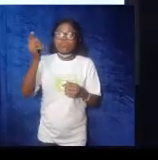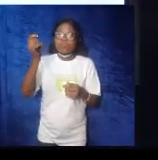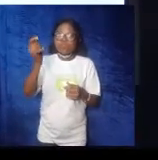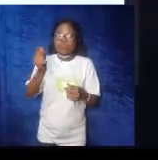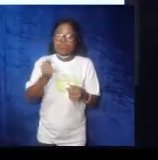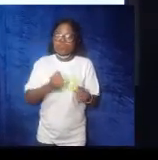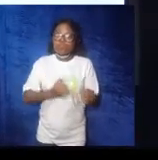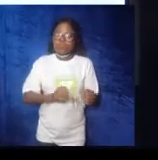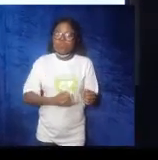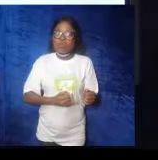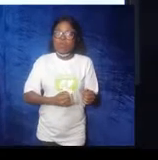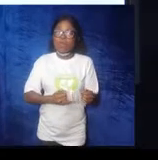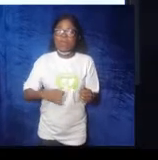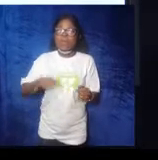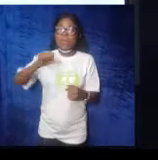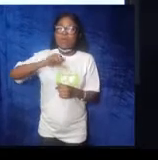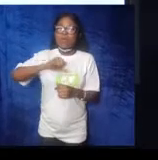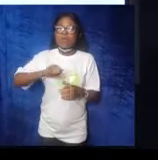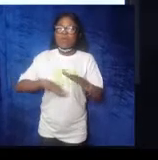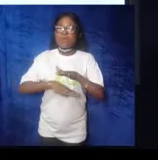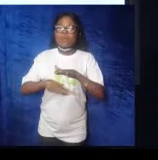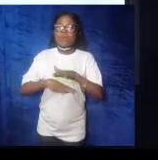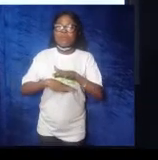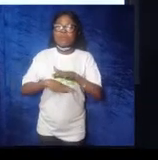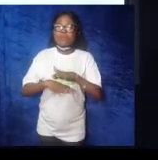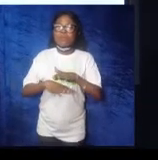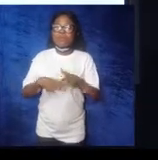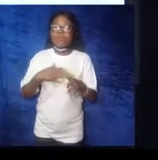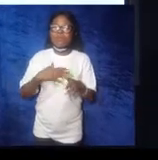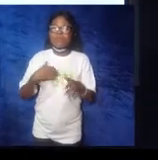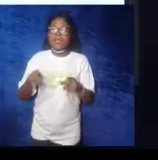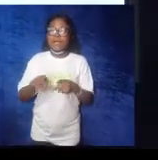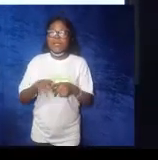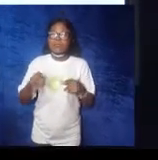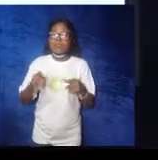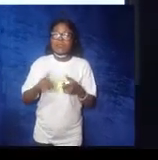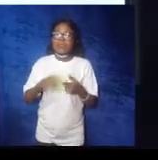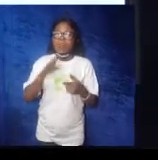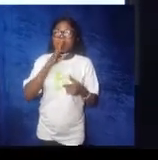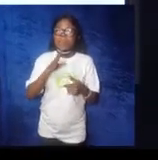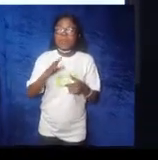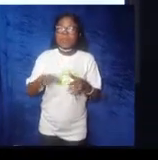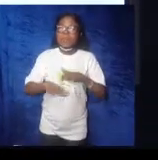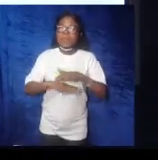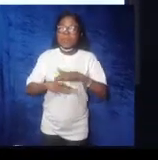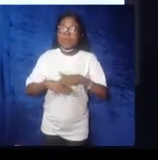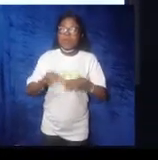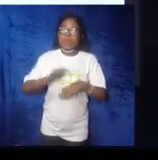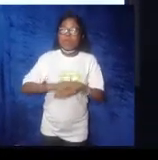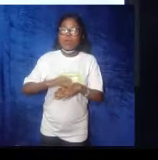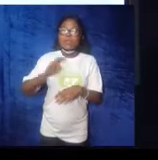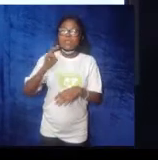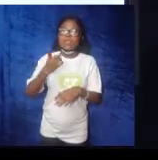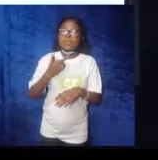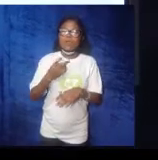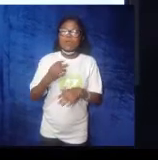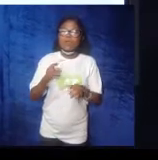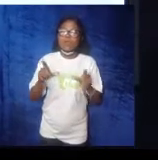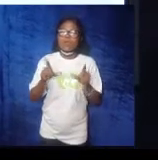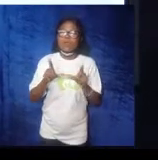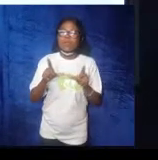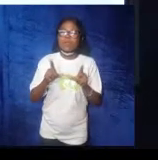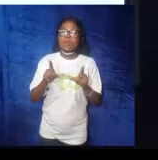So if we draw an angle below on the first line or on the first level, then the corresponding angle has to be